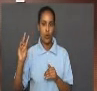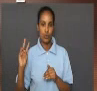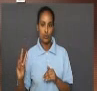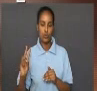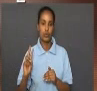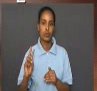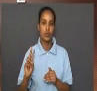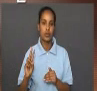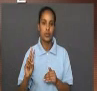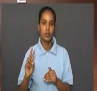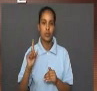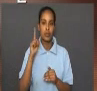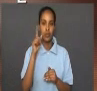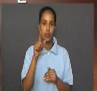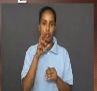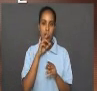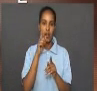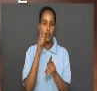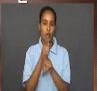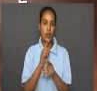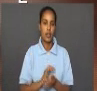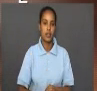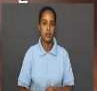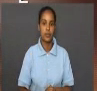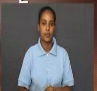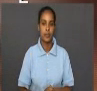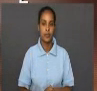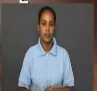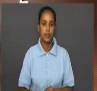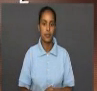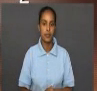CO2, you are correct.